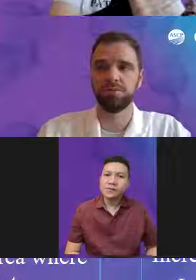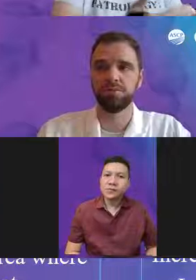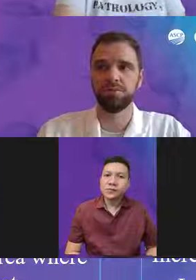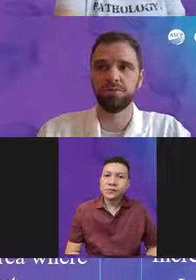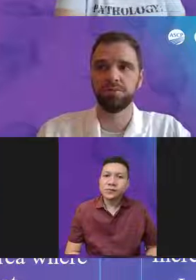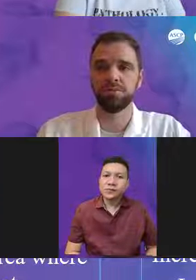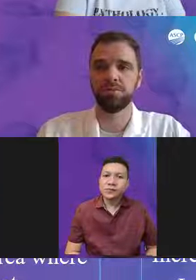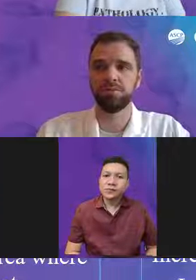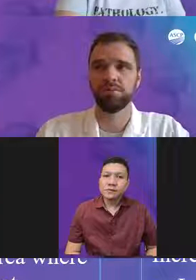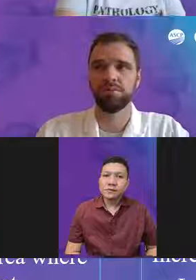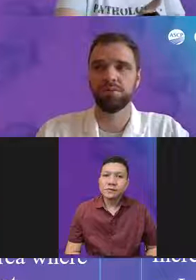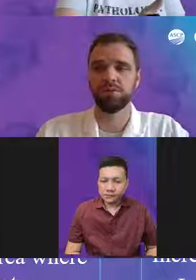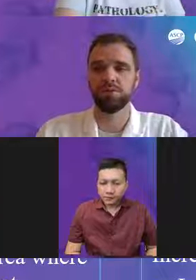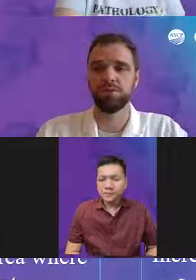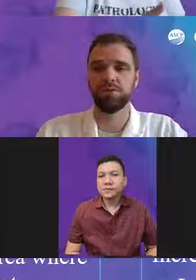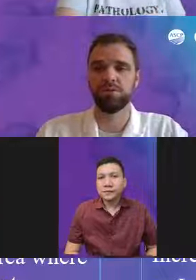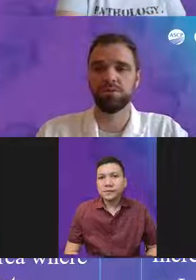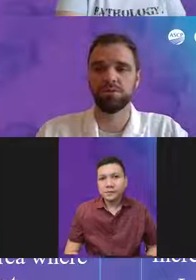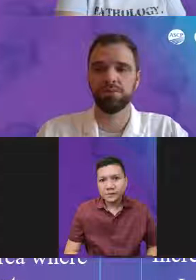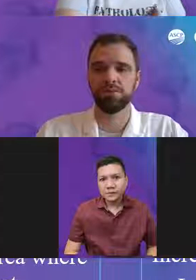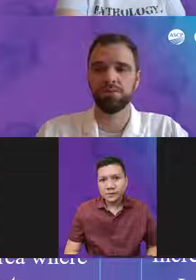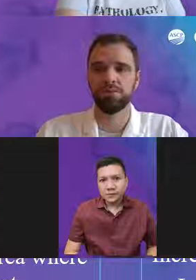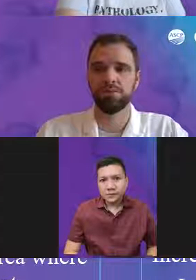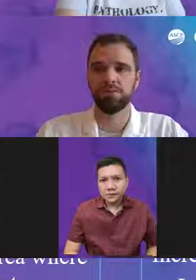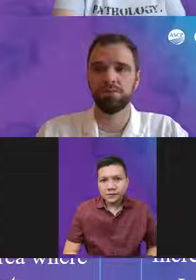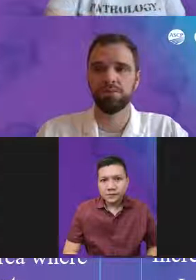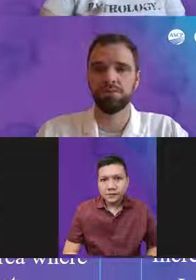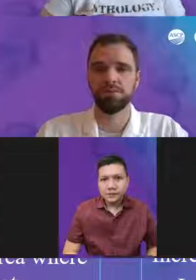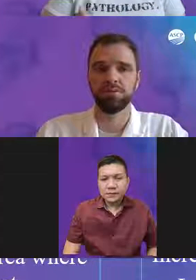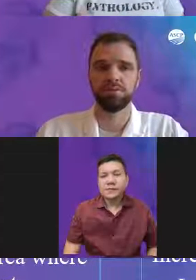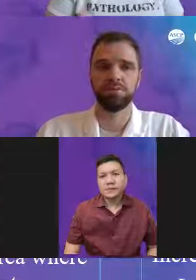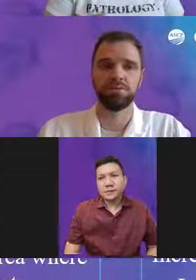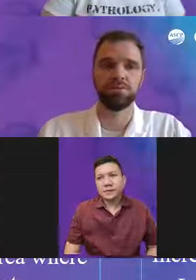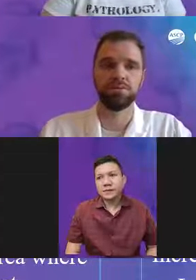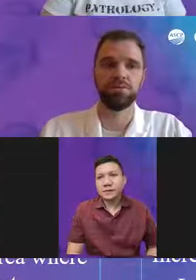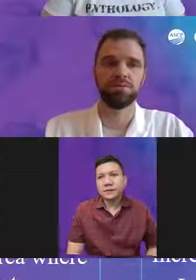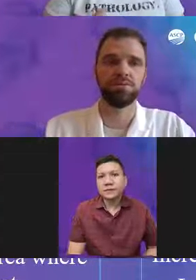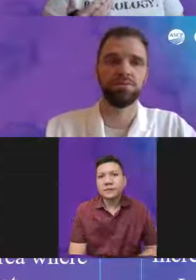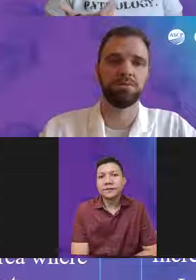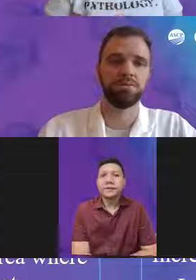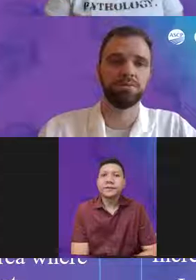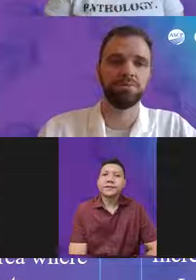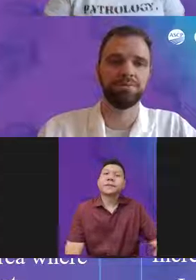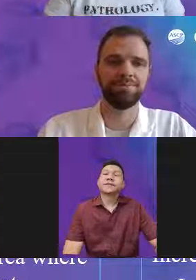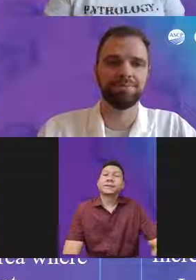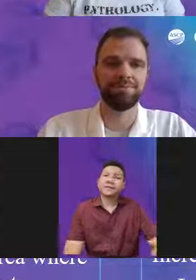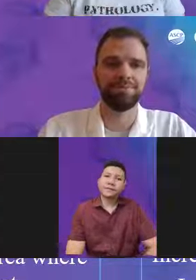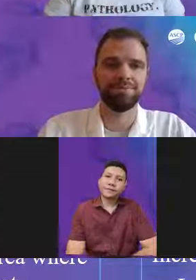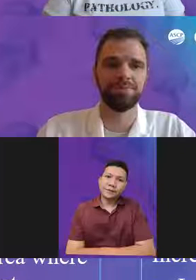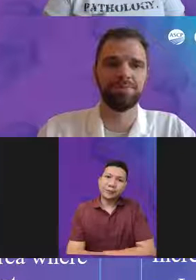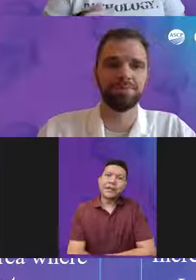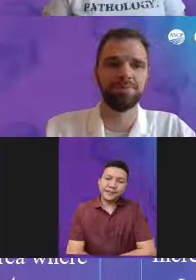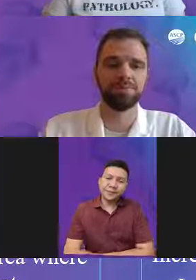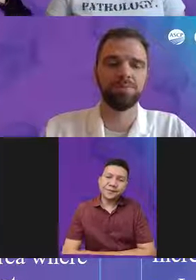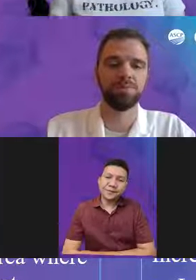how it could make it. This is how it could reliably say this. But as they were saying, we're not trained monkeys,